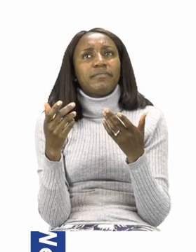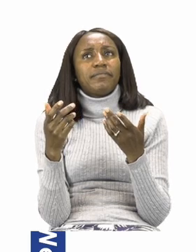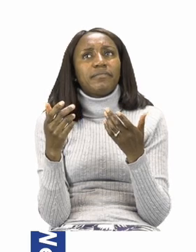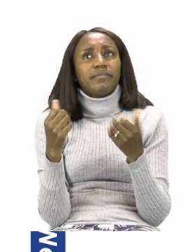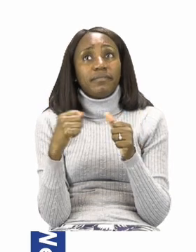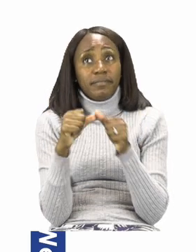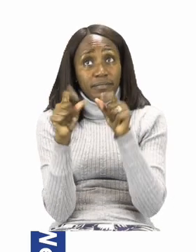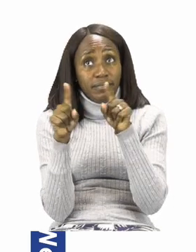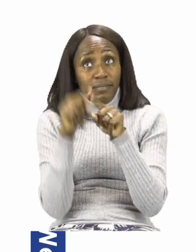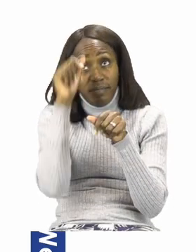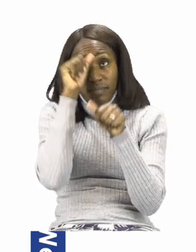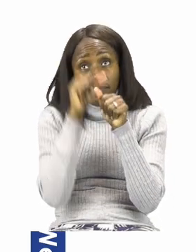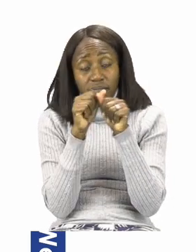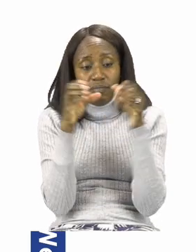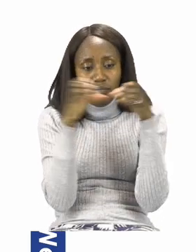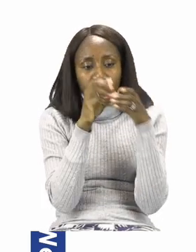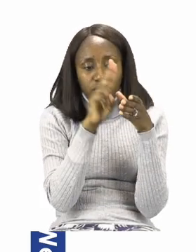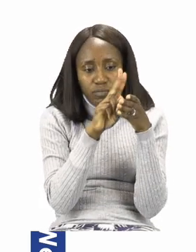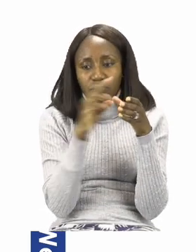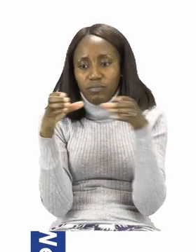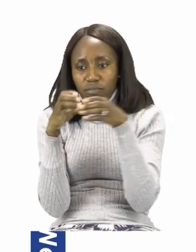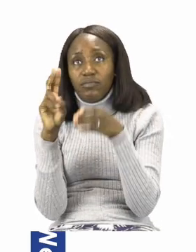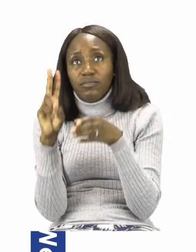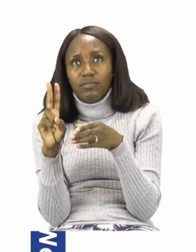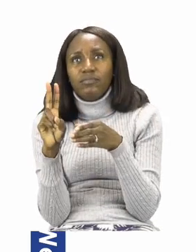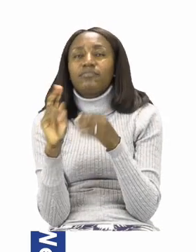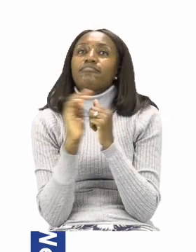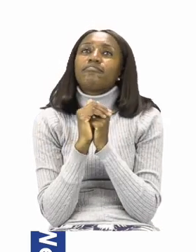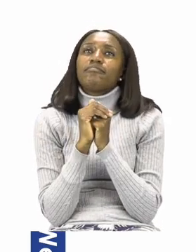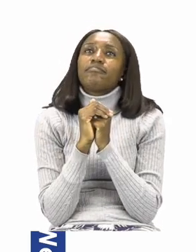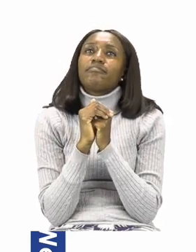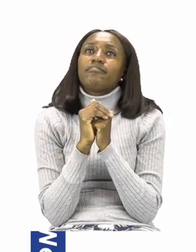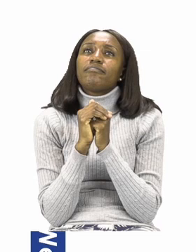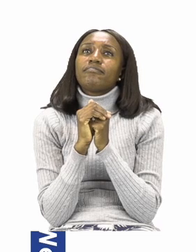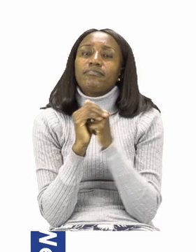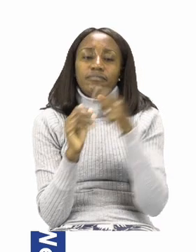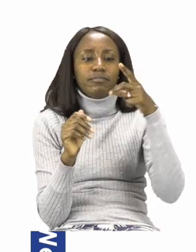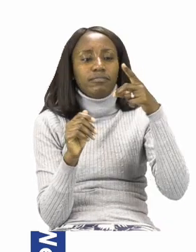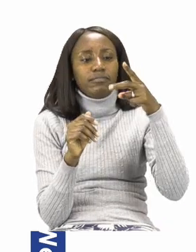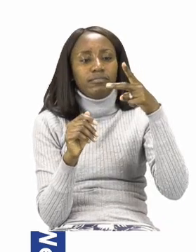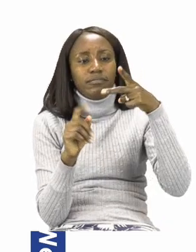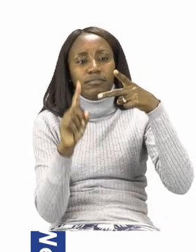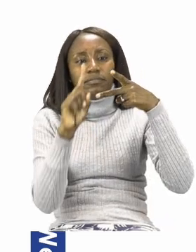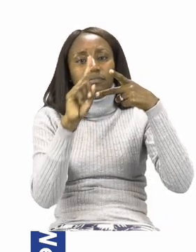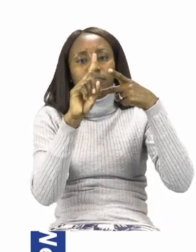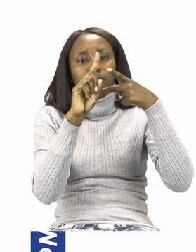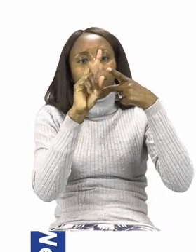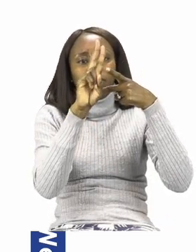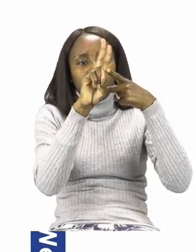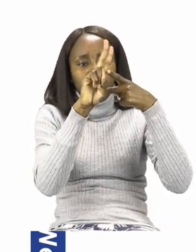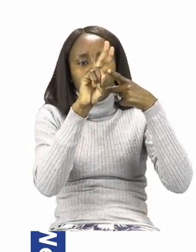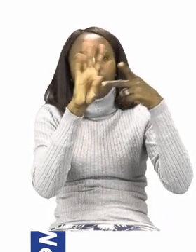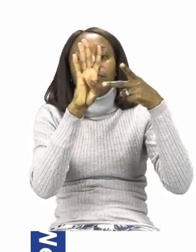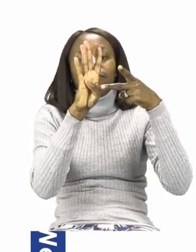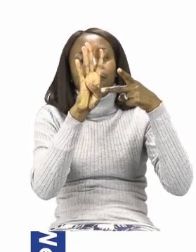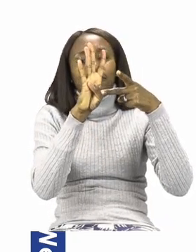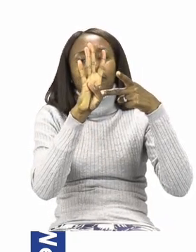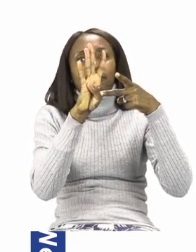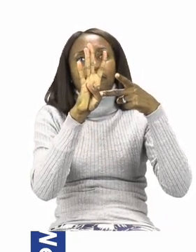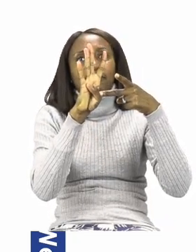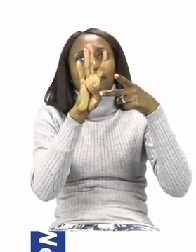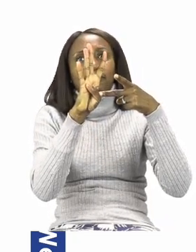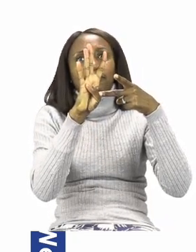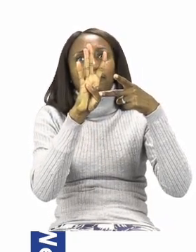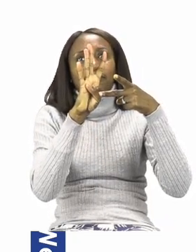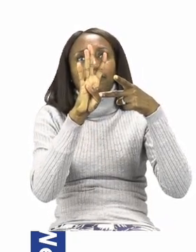count in 2s, so let's count Sam's medals. 2, 4.